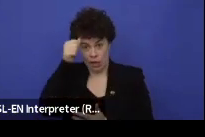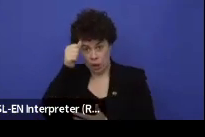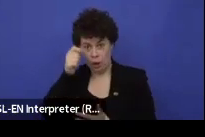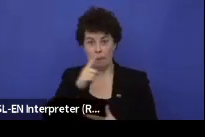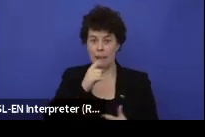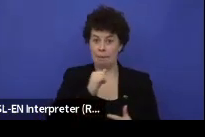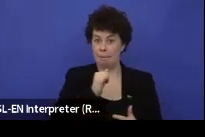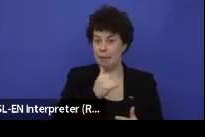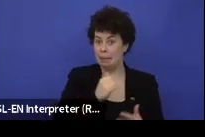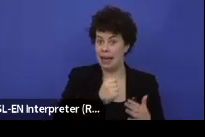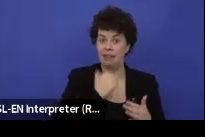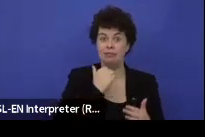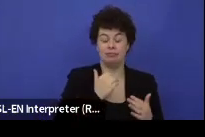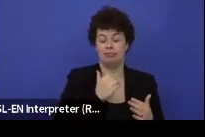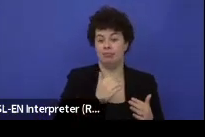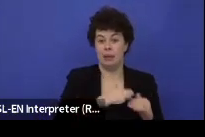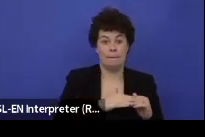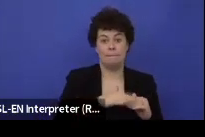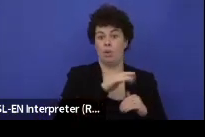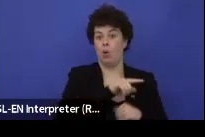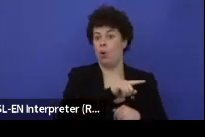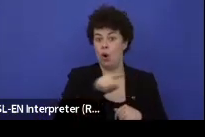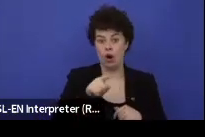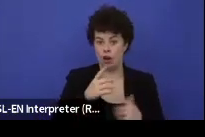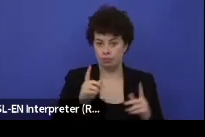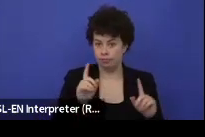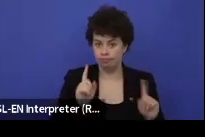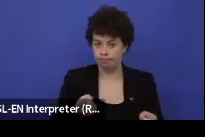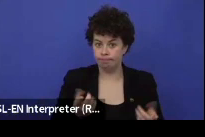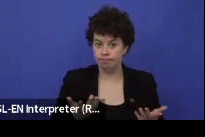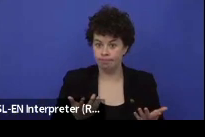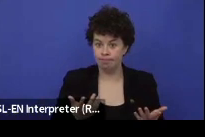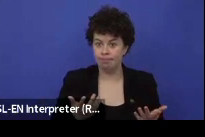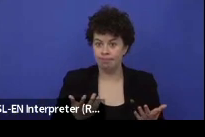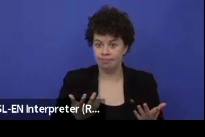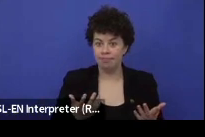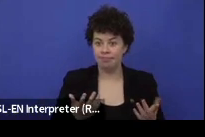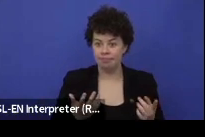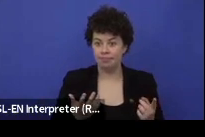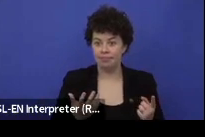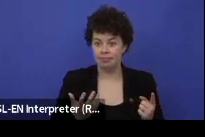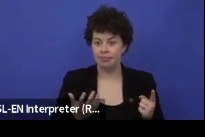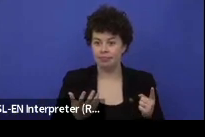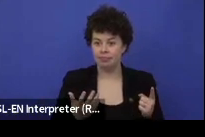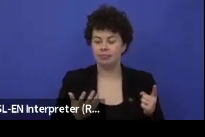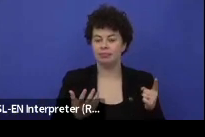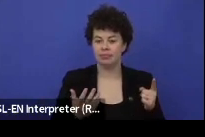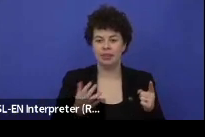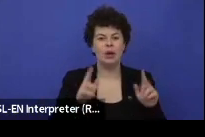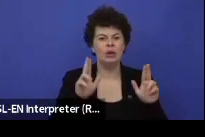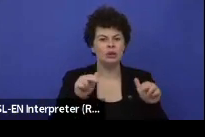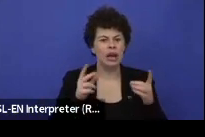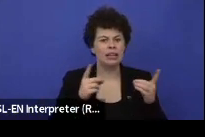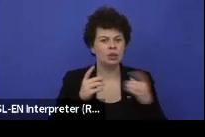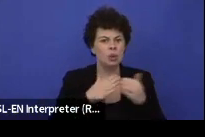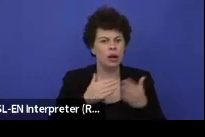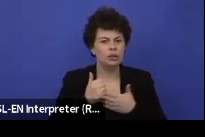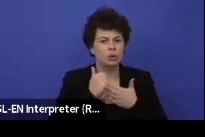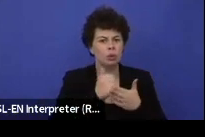calls for participants in research projects. So what can be done then? What can be done to support people?